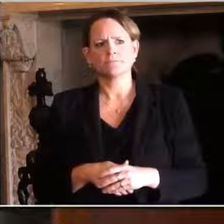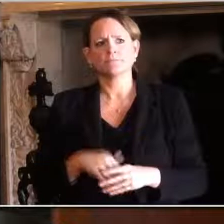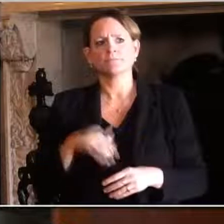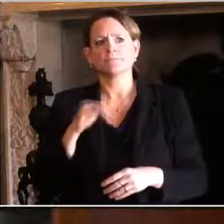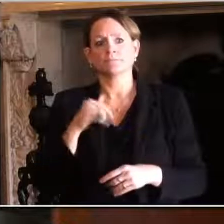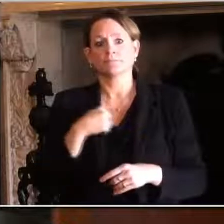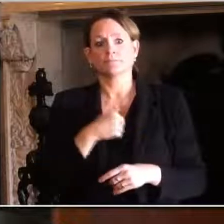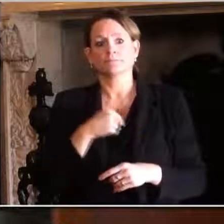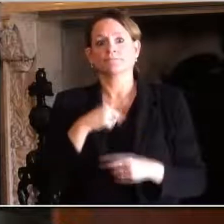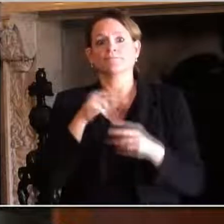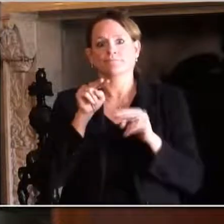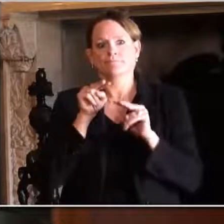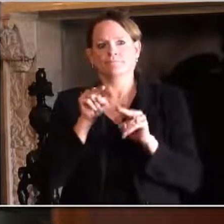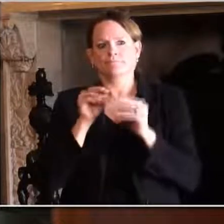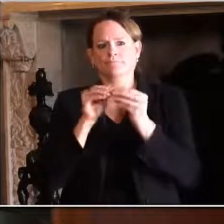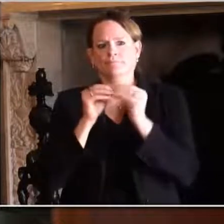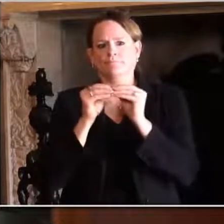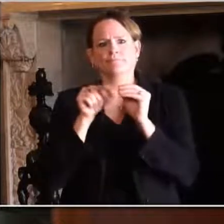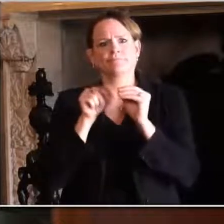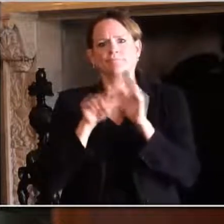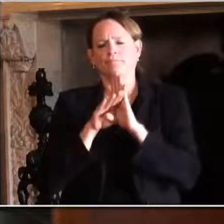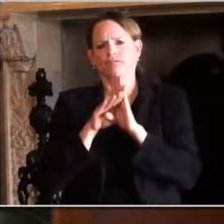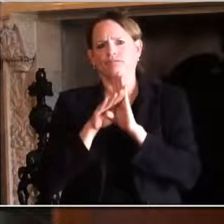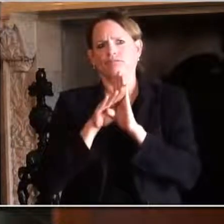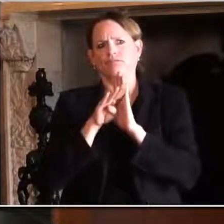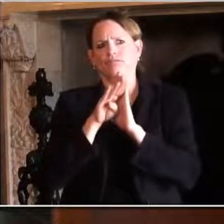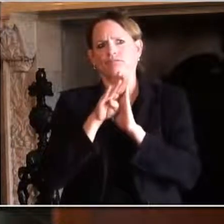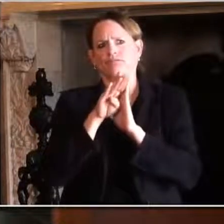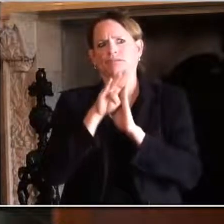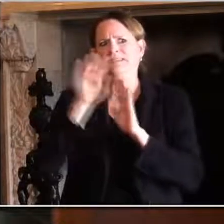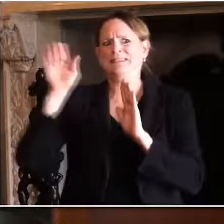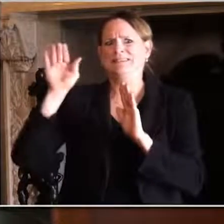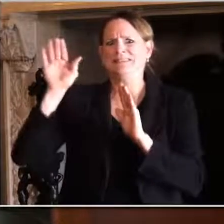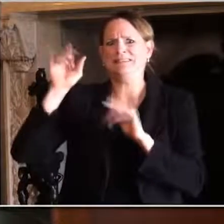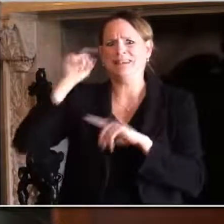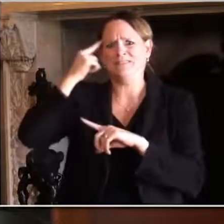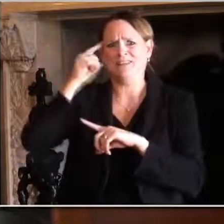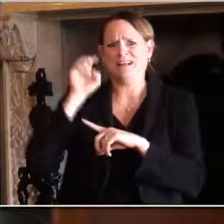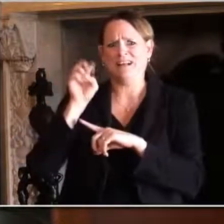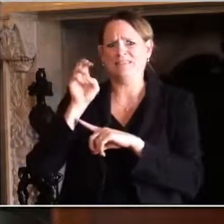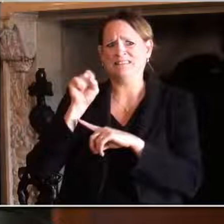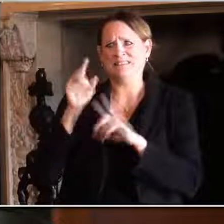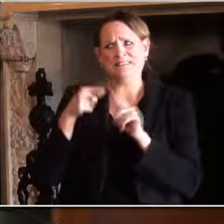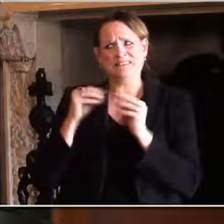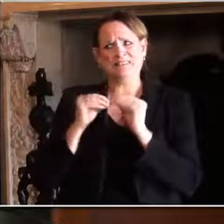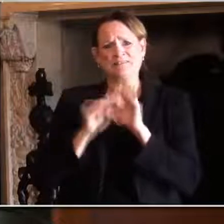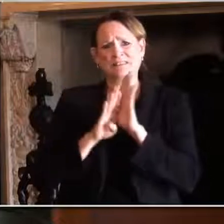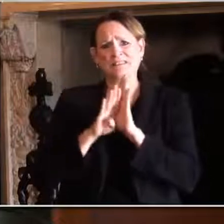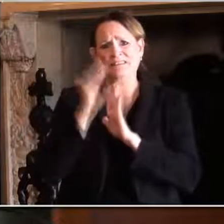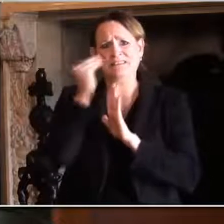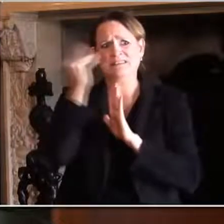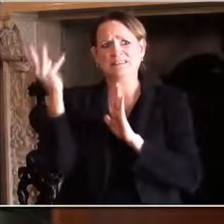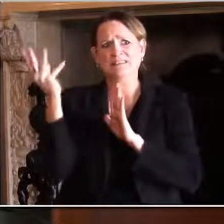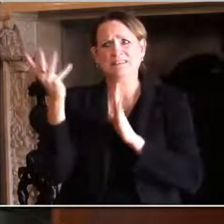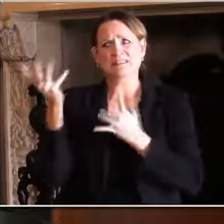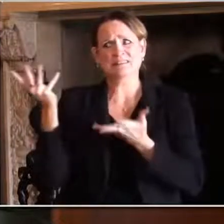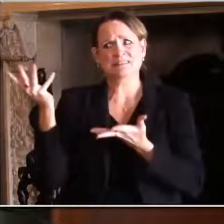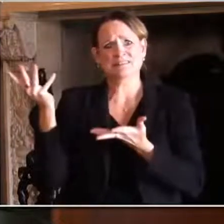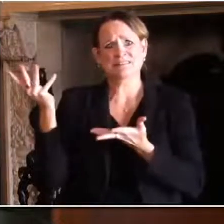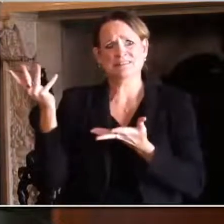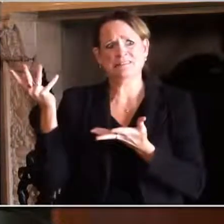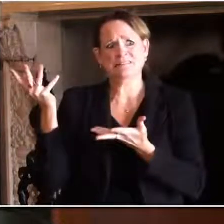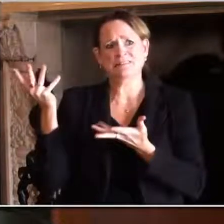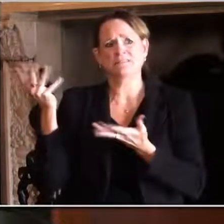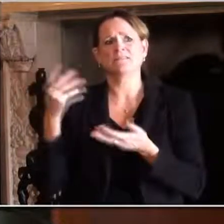is an important thing for folks to continue to be looking at as we move through the rest of the summer into the fall. I think the